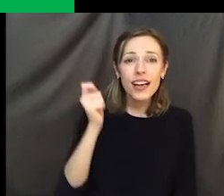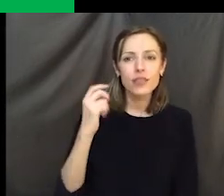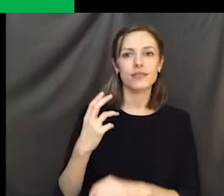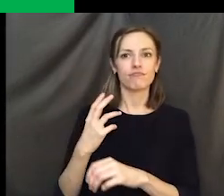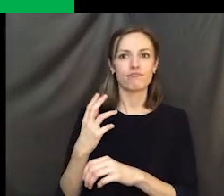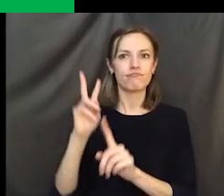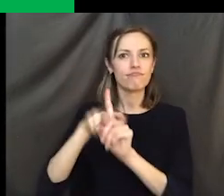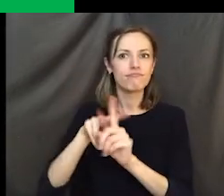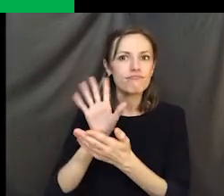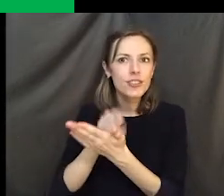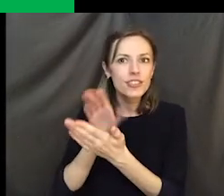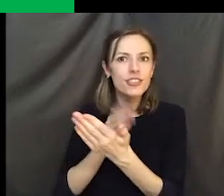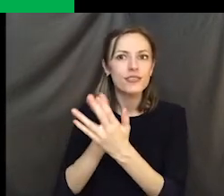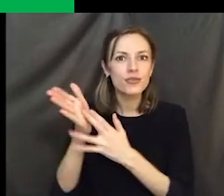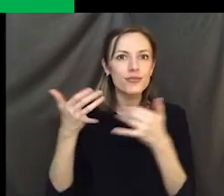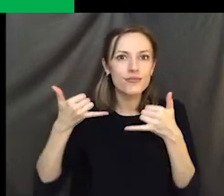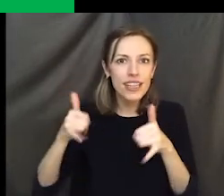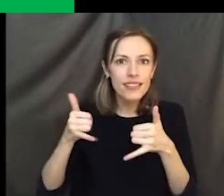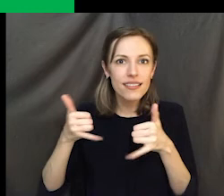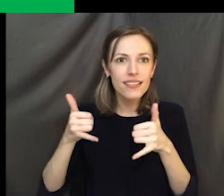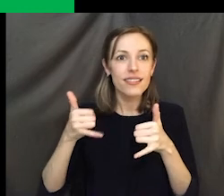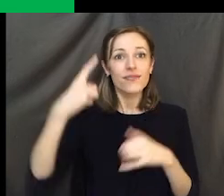support services using learning through play.